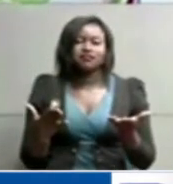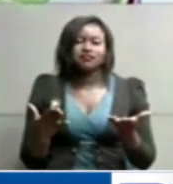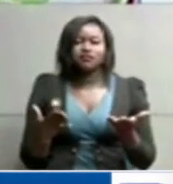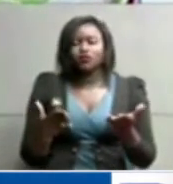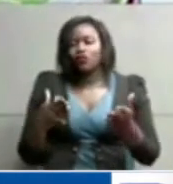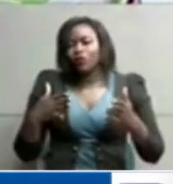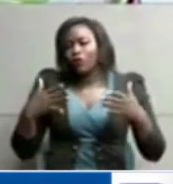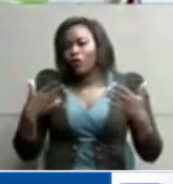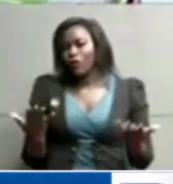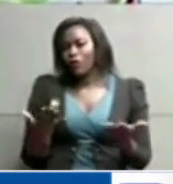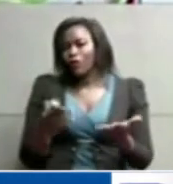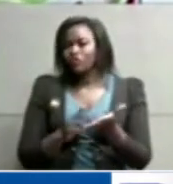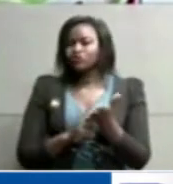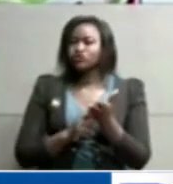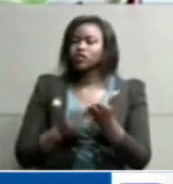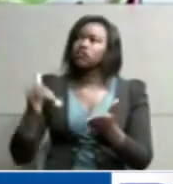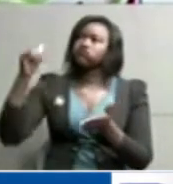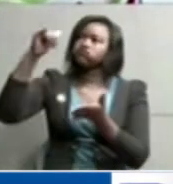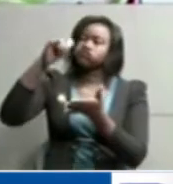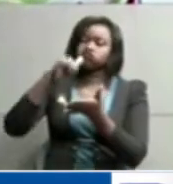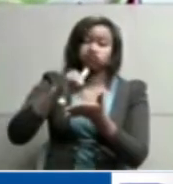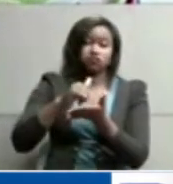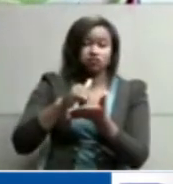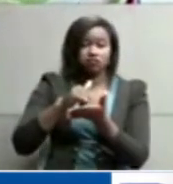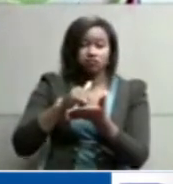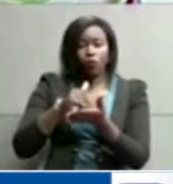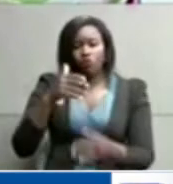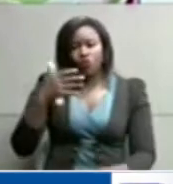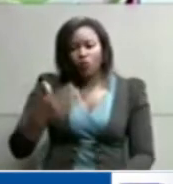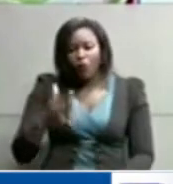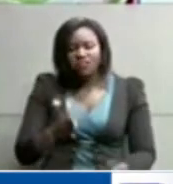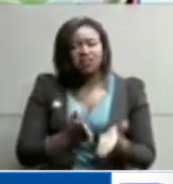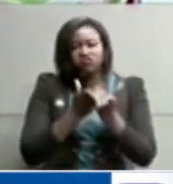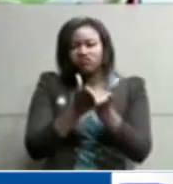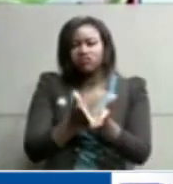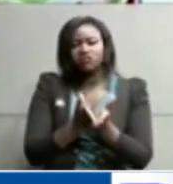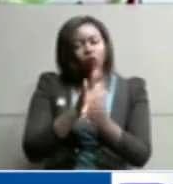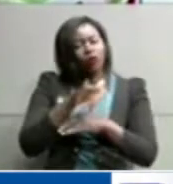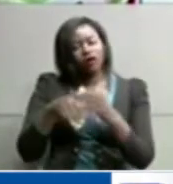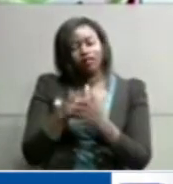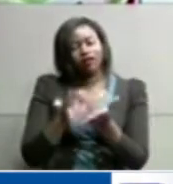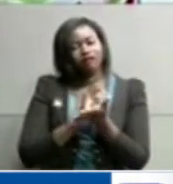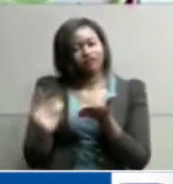or by air or by water.